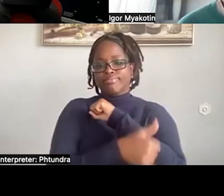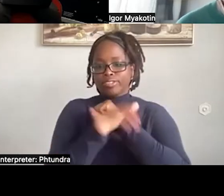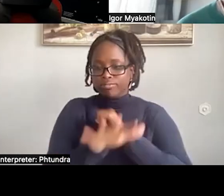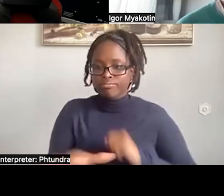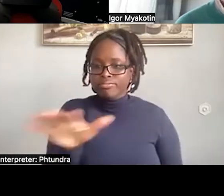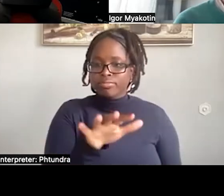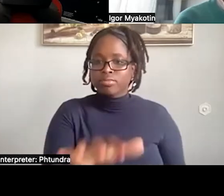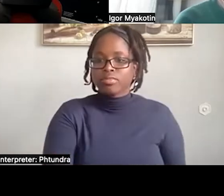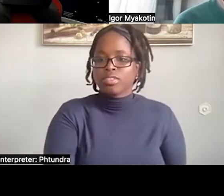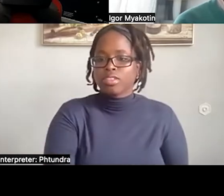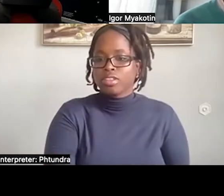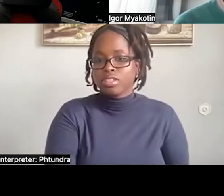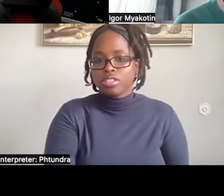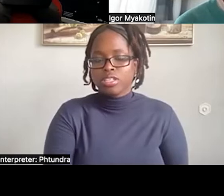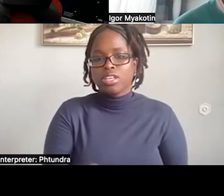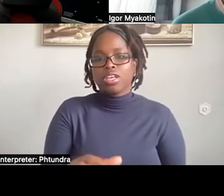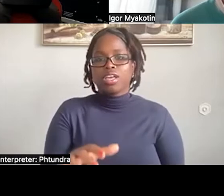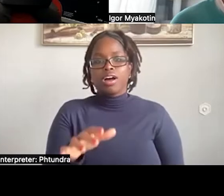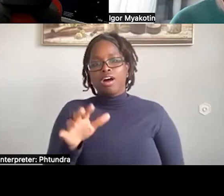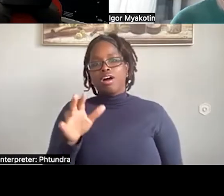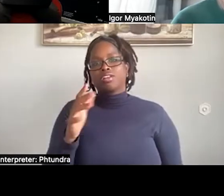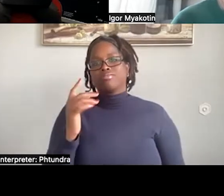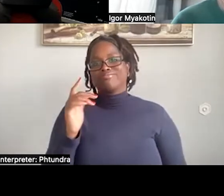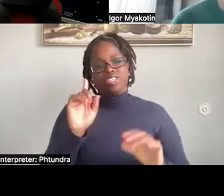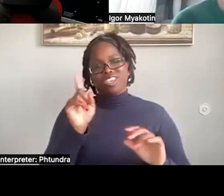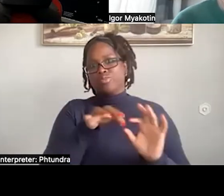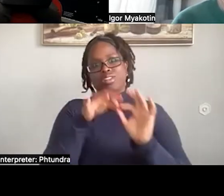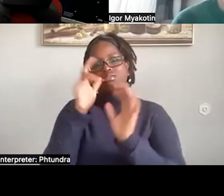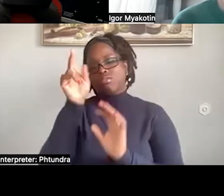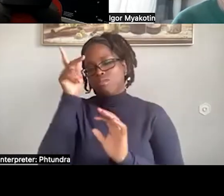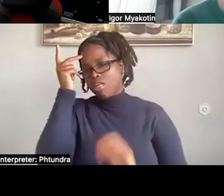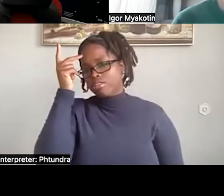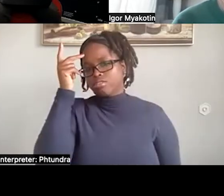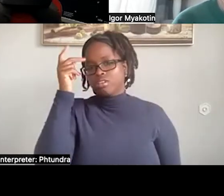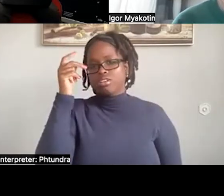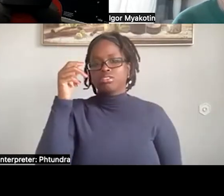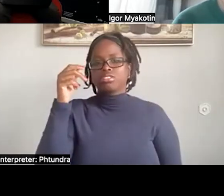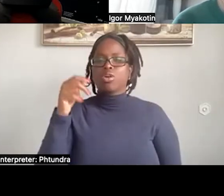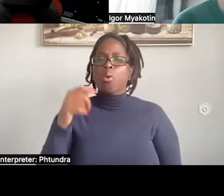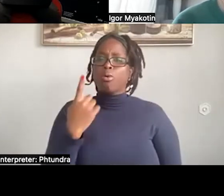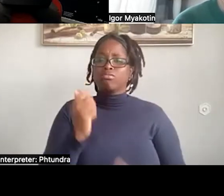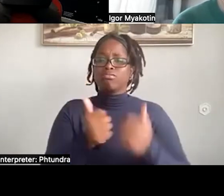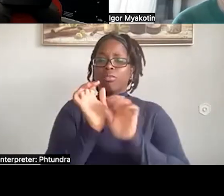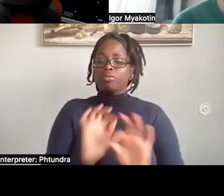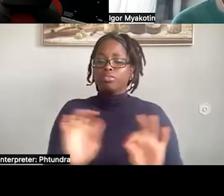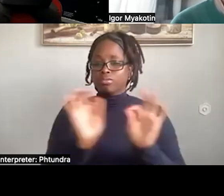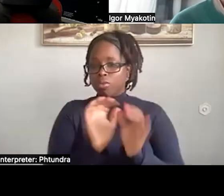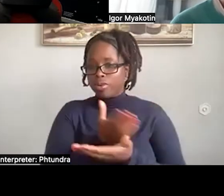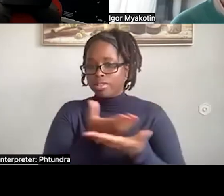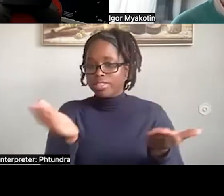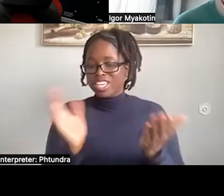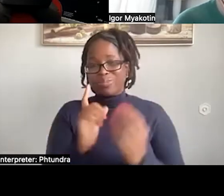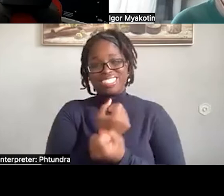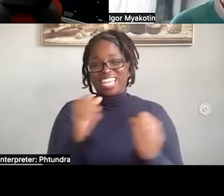got into politics. We were, one of the most important thing was the safety